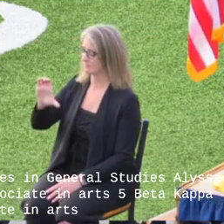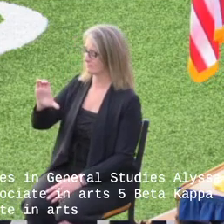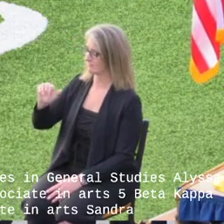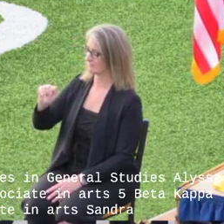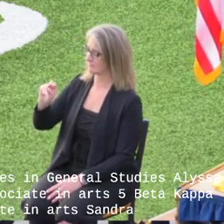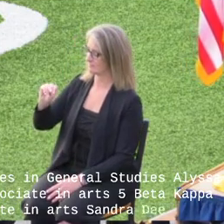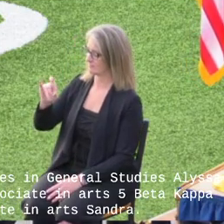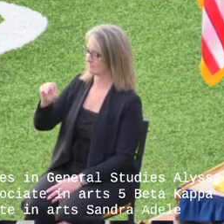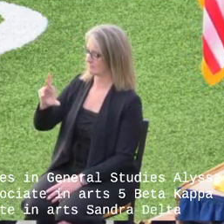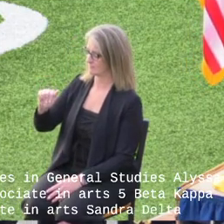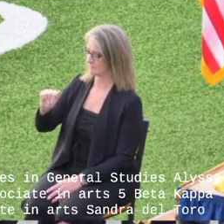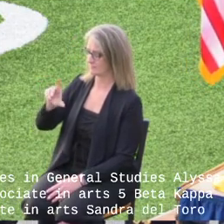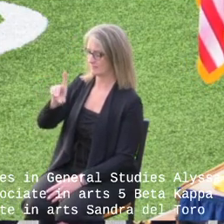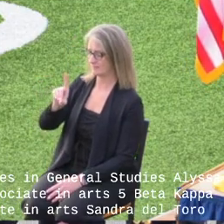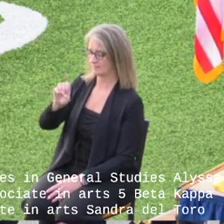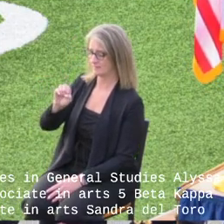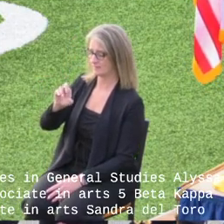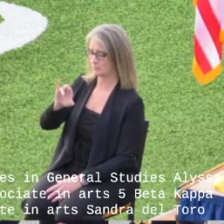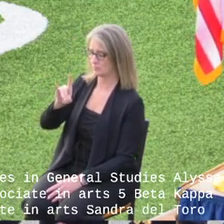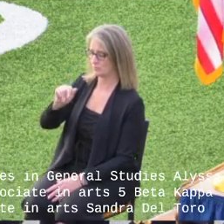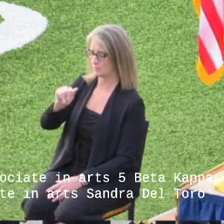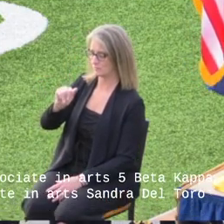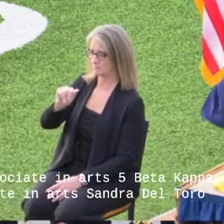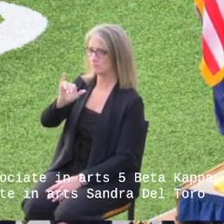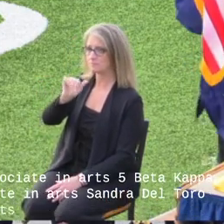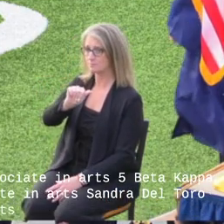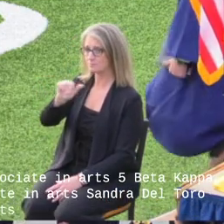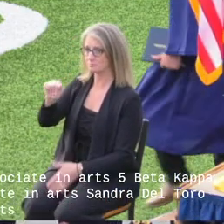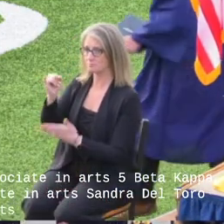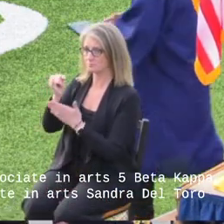Cassandra Del Toro, Associate in Arts.